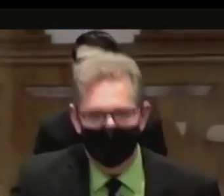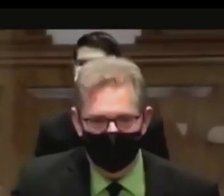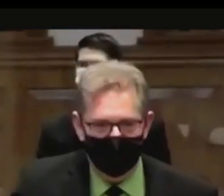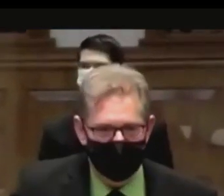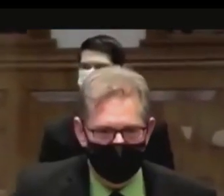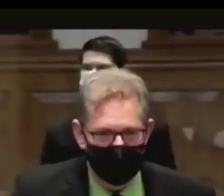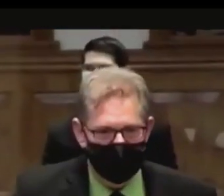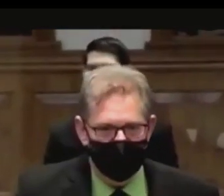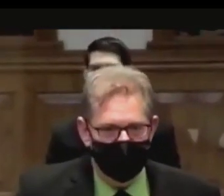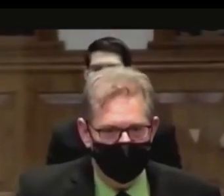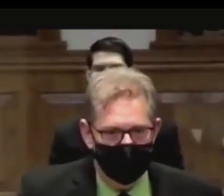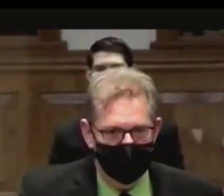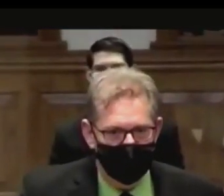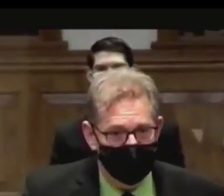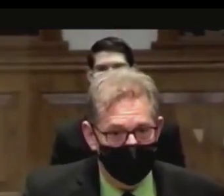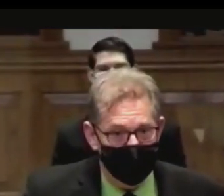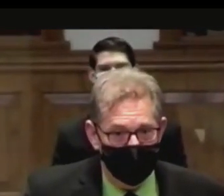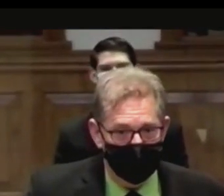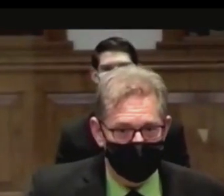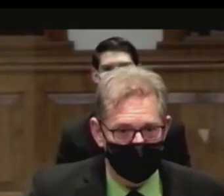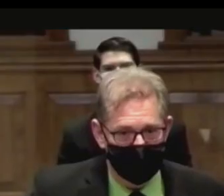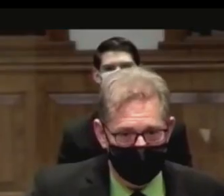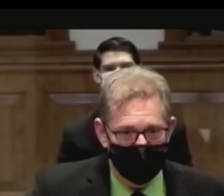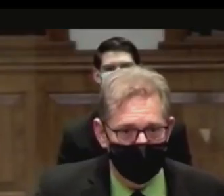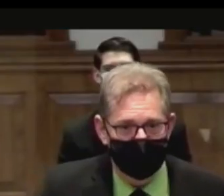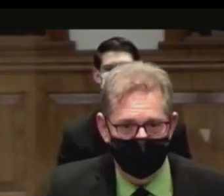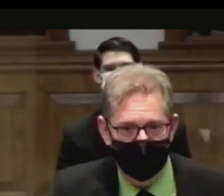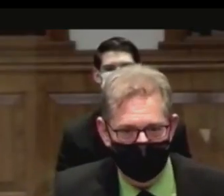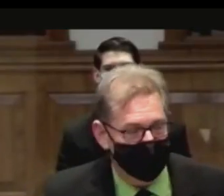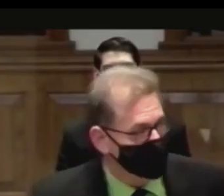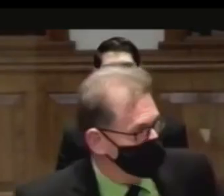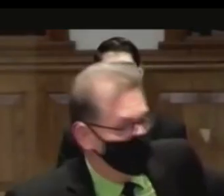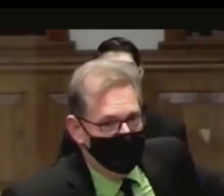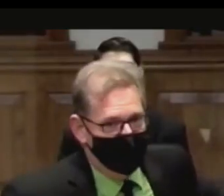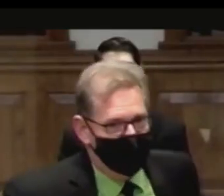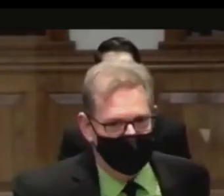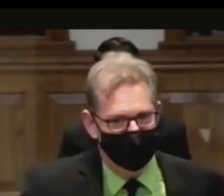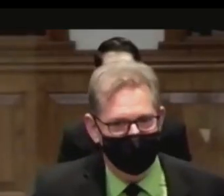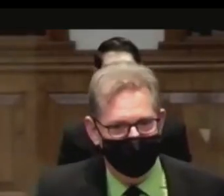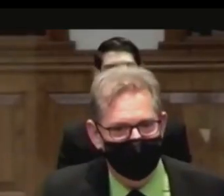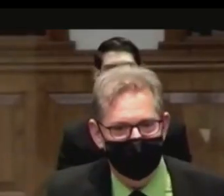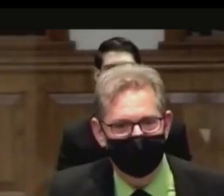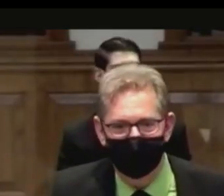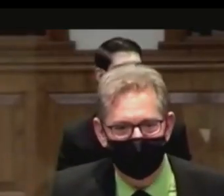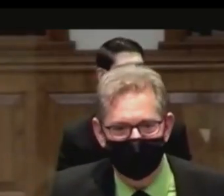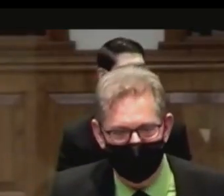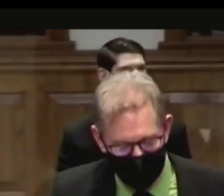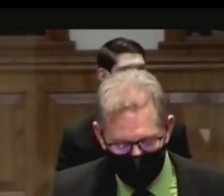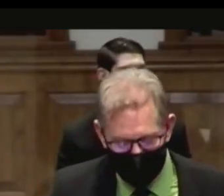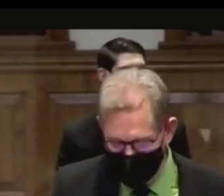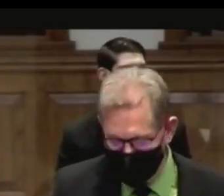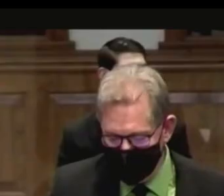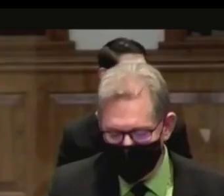good news is we have over 100 and something staff members at PRCA, so that if they did everybody, we would be here all night,